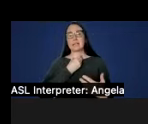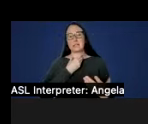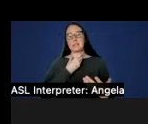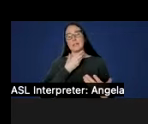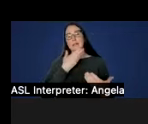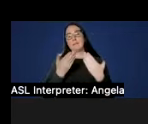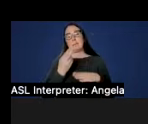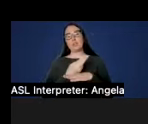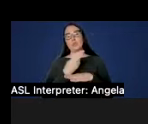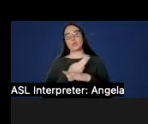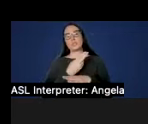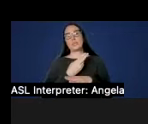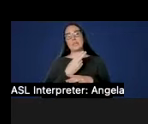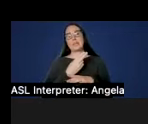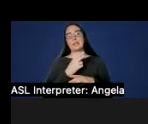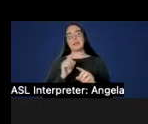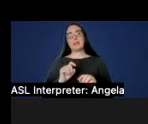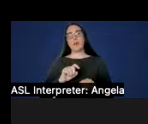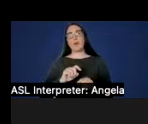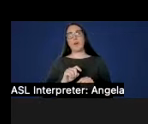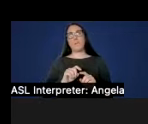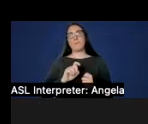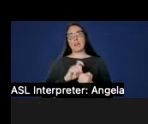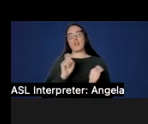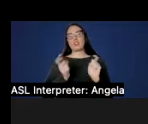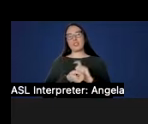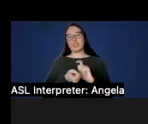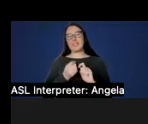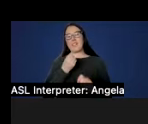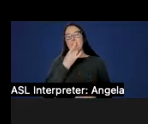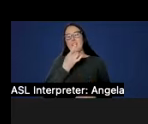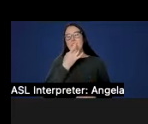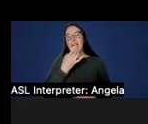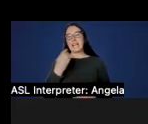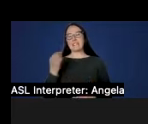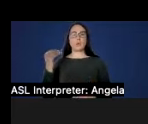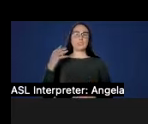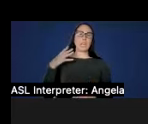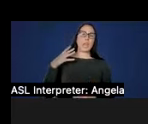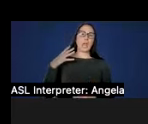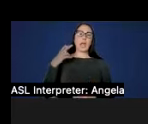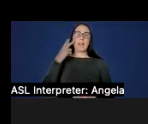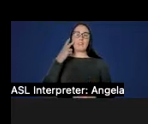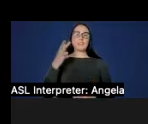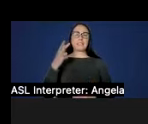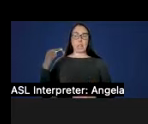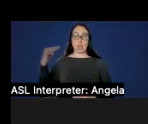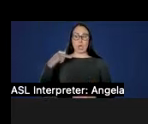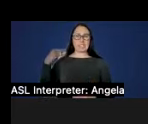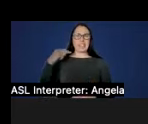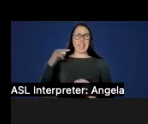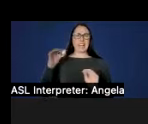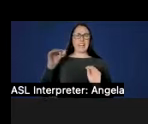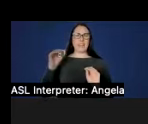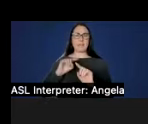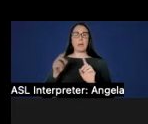alternative light source. Has anyone seen those photos? If you're looking at a survivor's neck and there's appears to be nothing, and then we